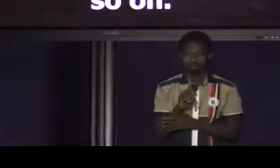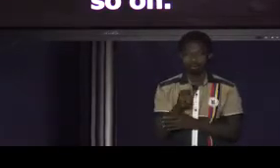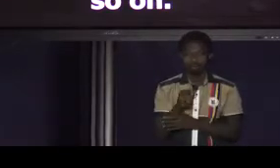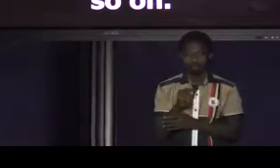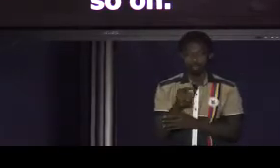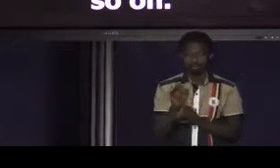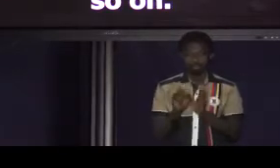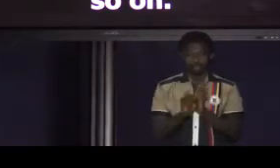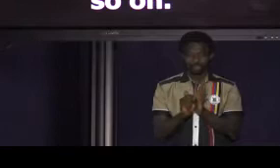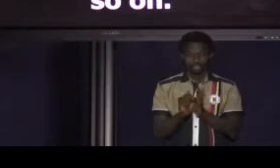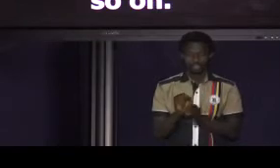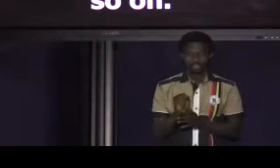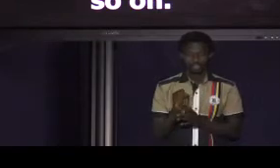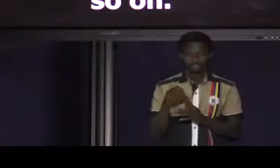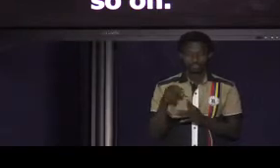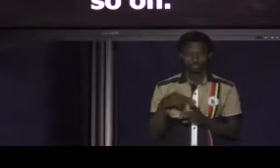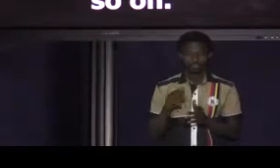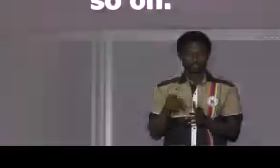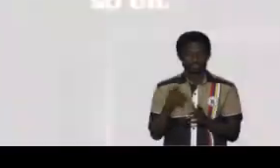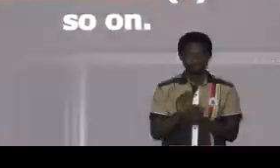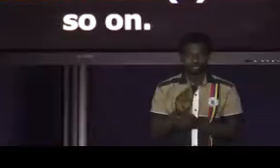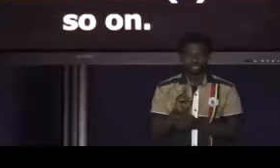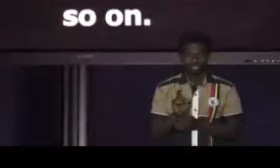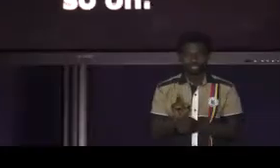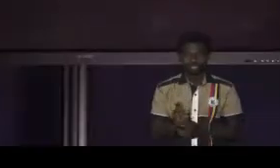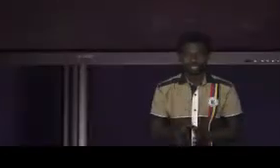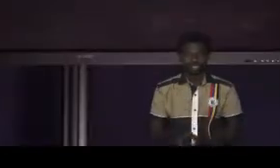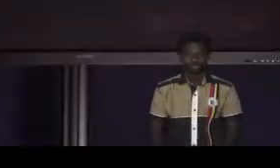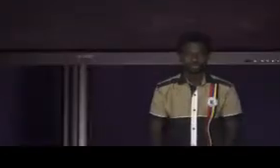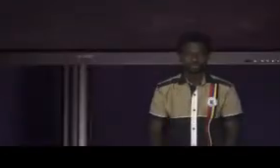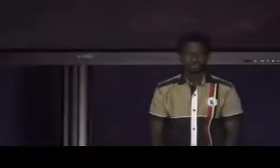punctuation signs or punctuation marks.